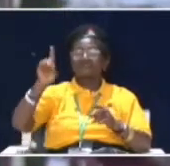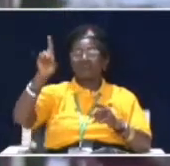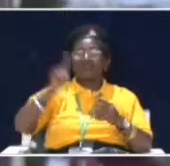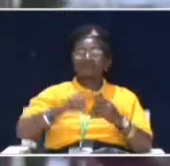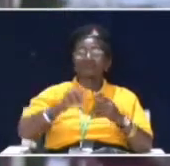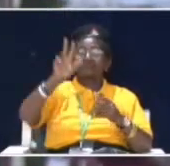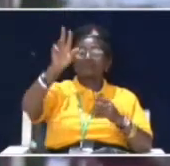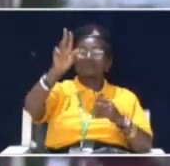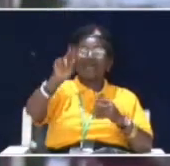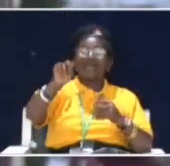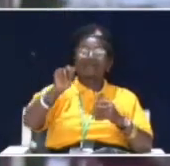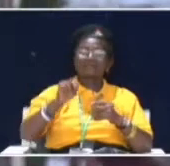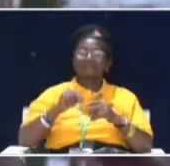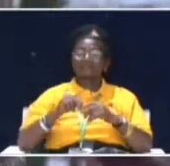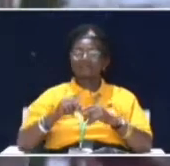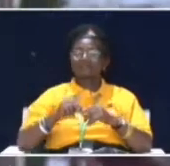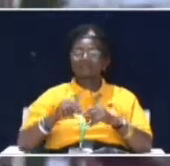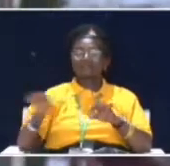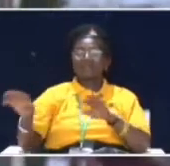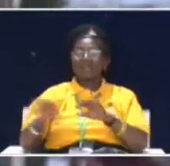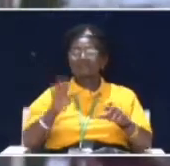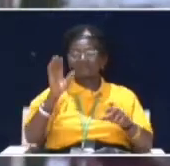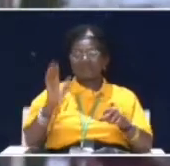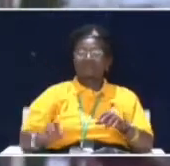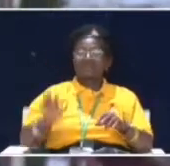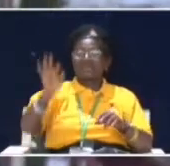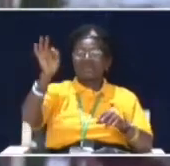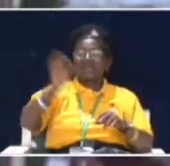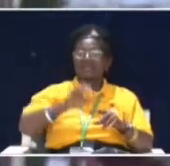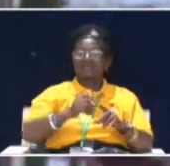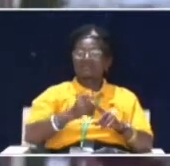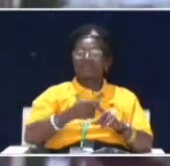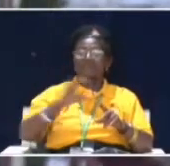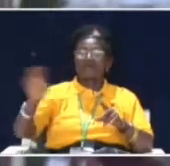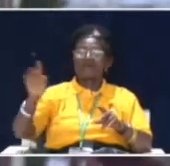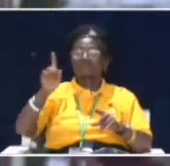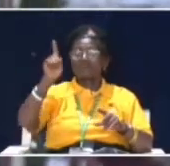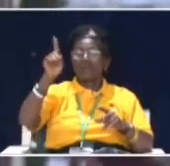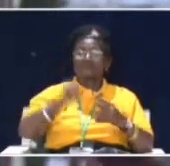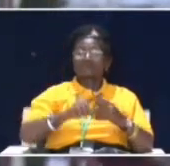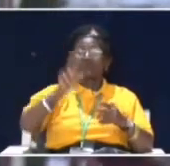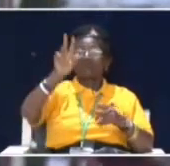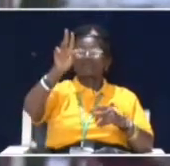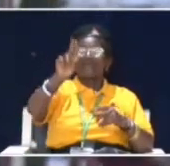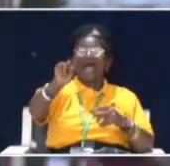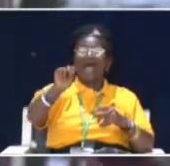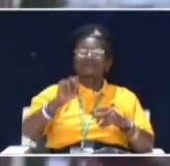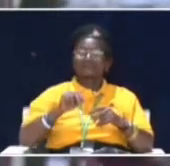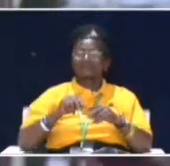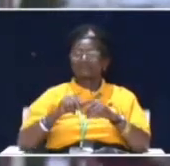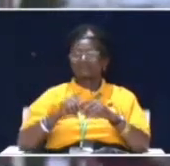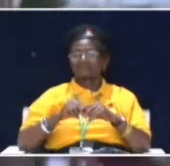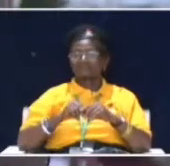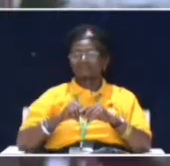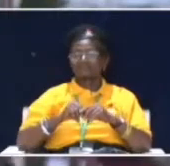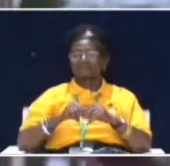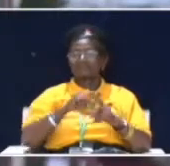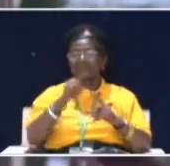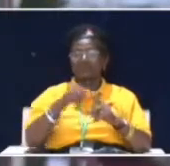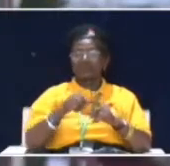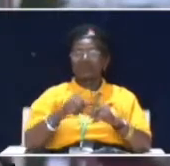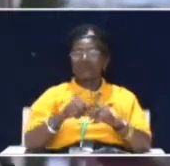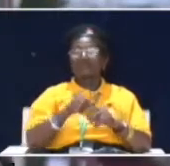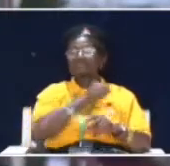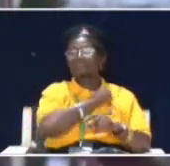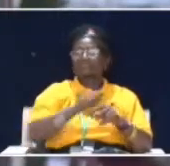lati ese kini di ese ogbon. Acts chapter 9 from verse 1 to 30. Aisi apostle ori kesan ese kini di ogbon. When Saul